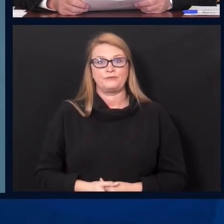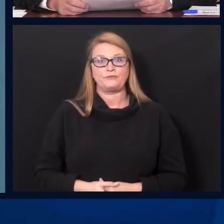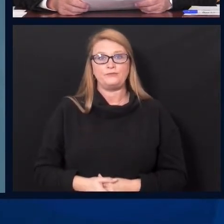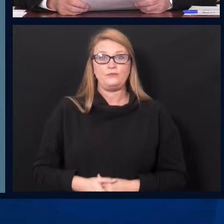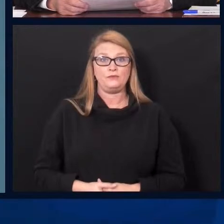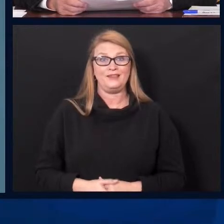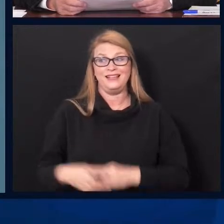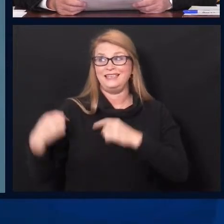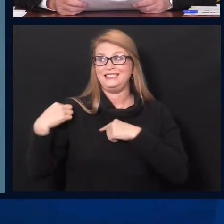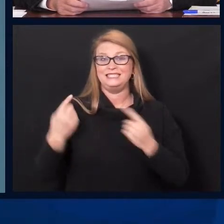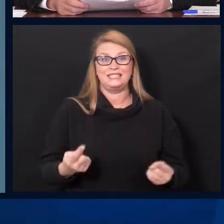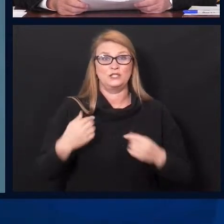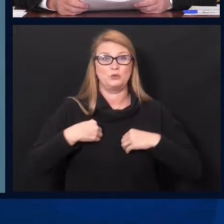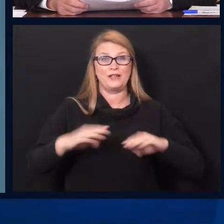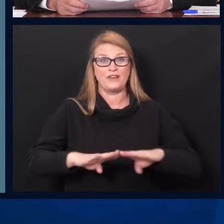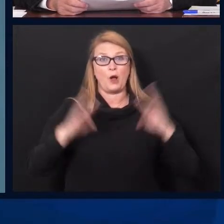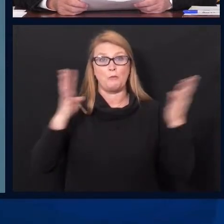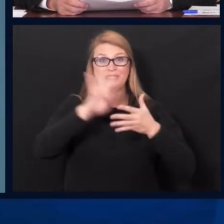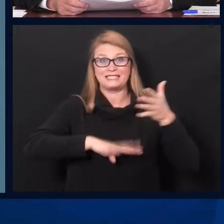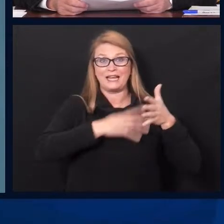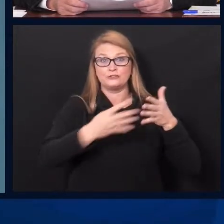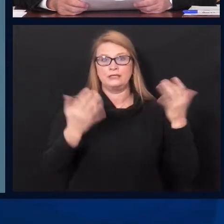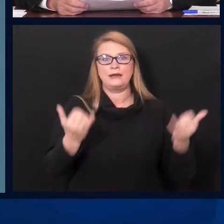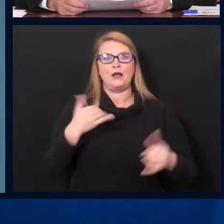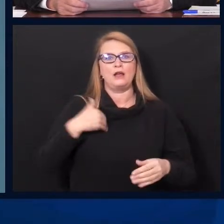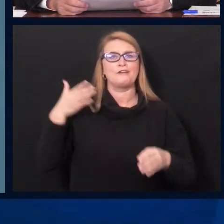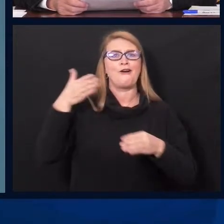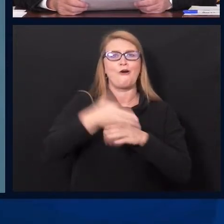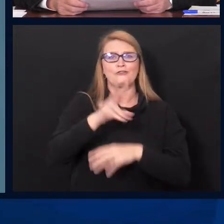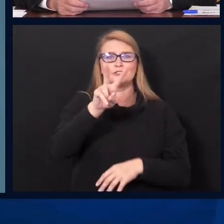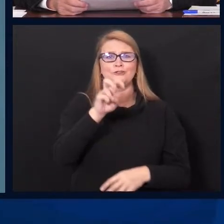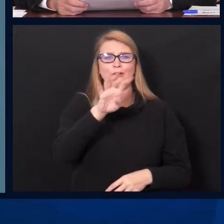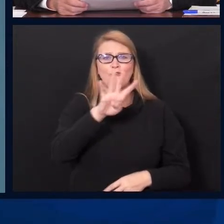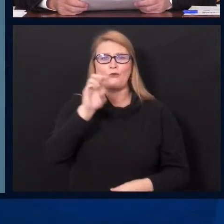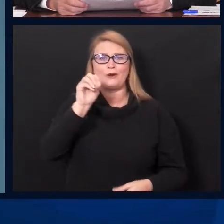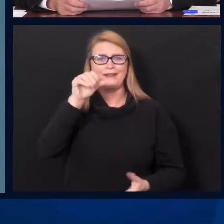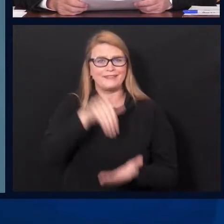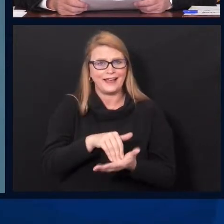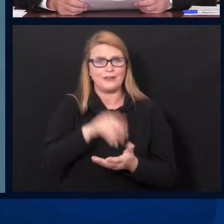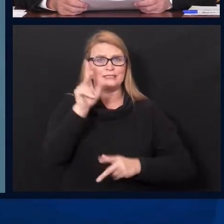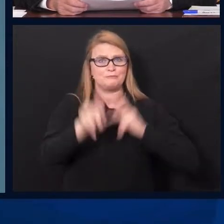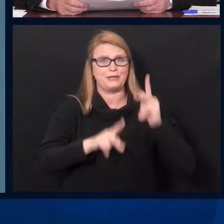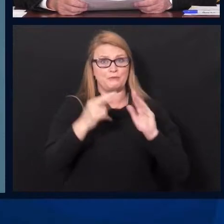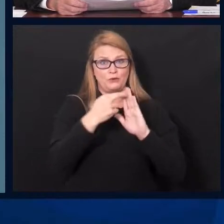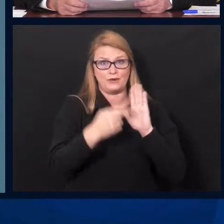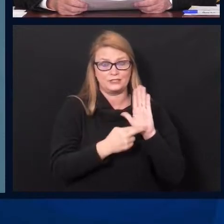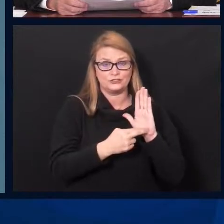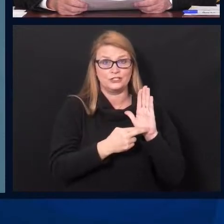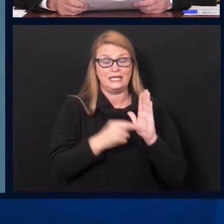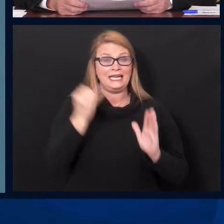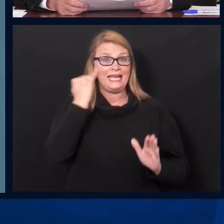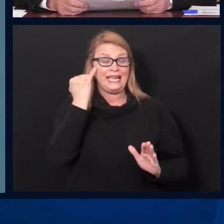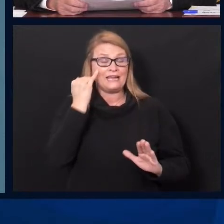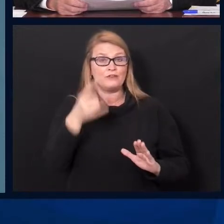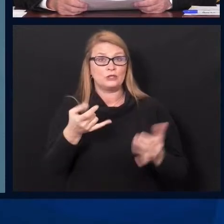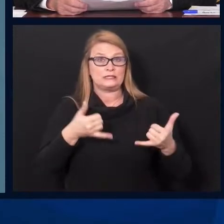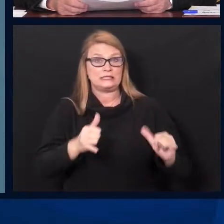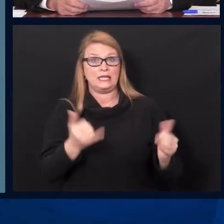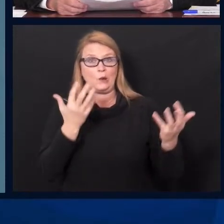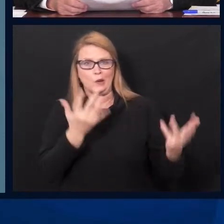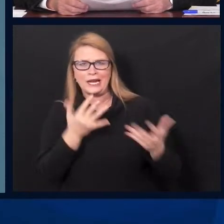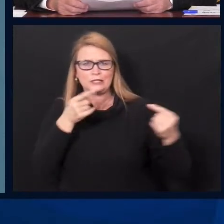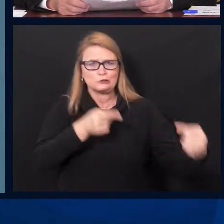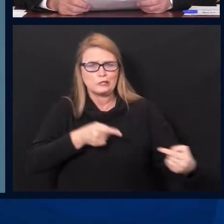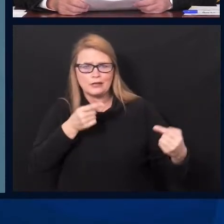opened it, we've now got over 240,000 registered West Virginians. And if you're still having trouble